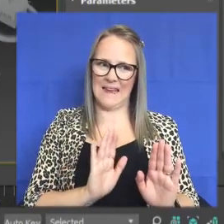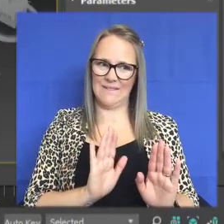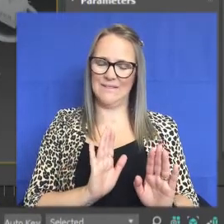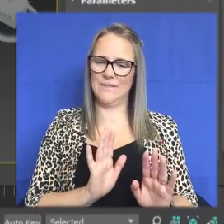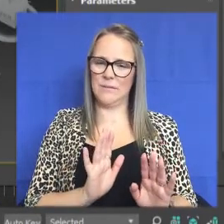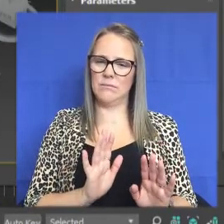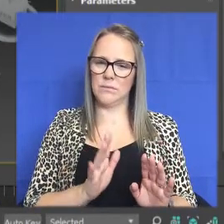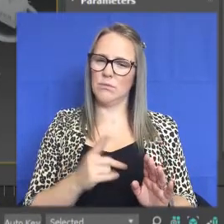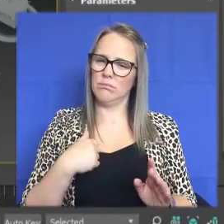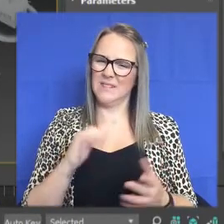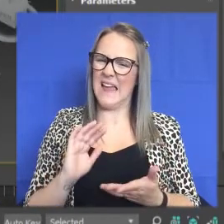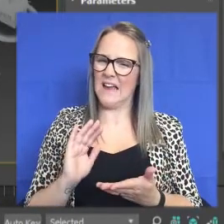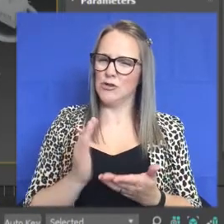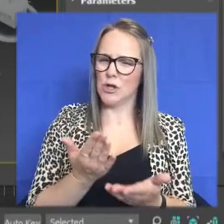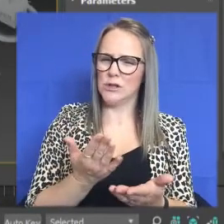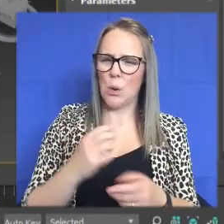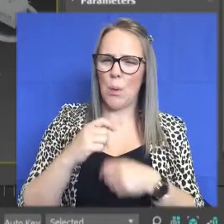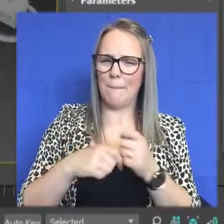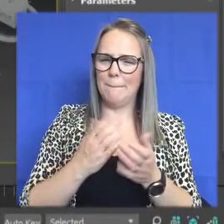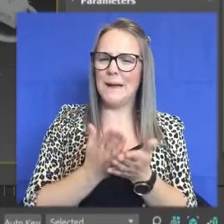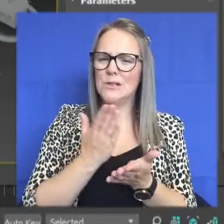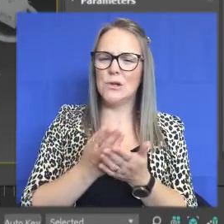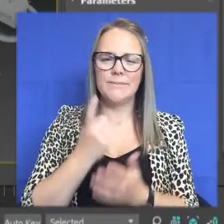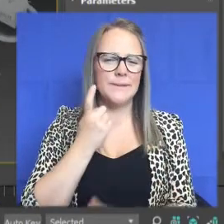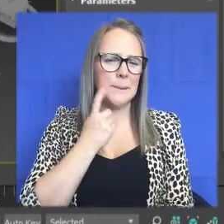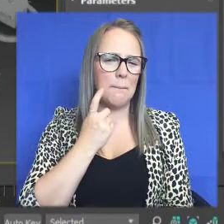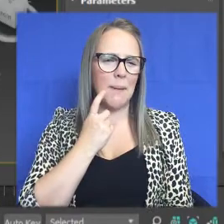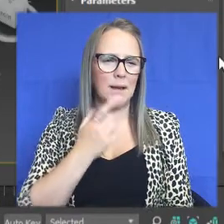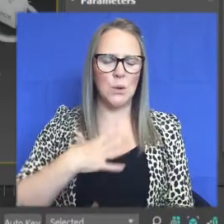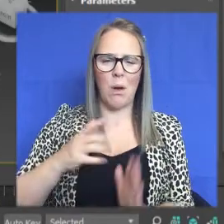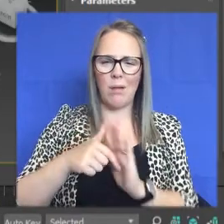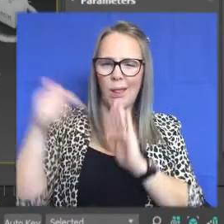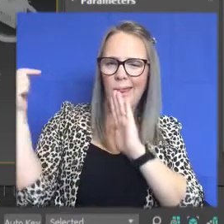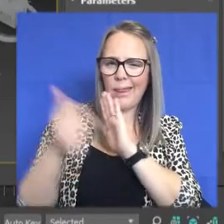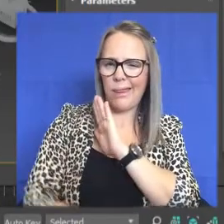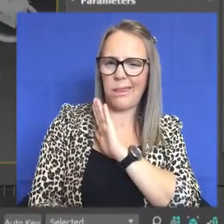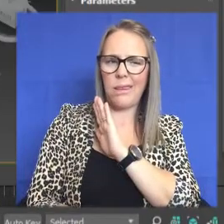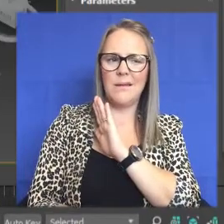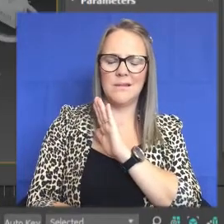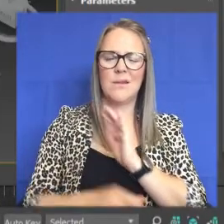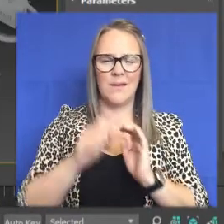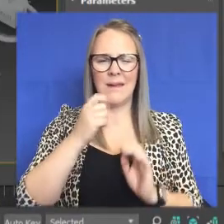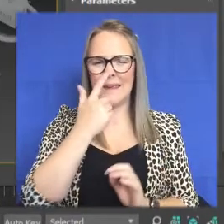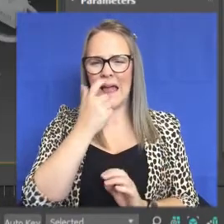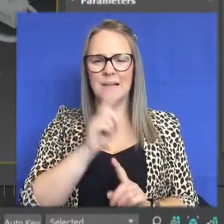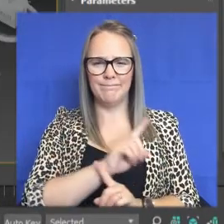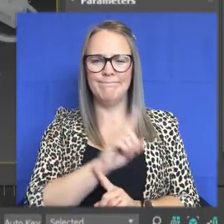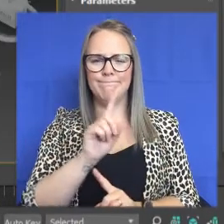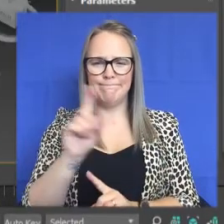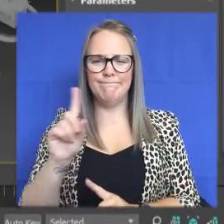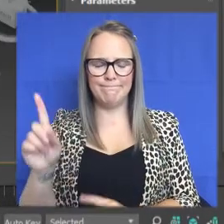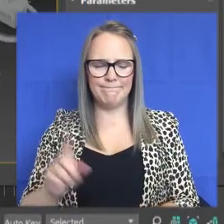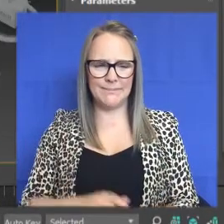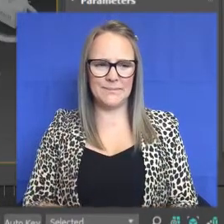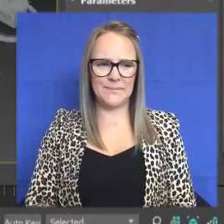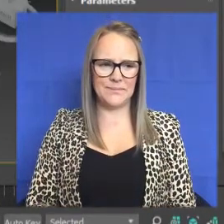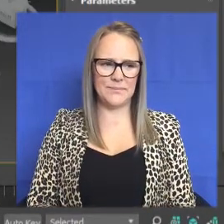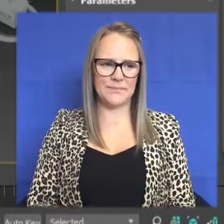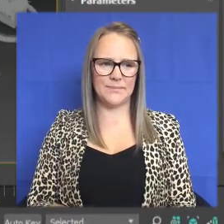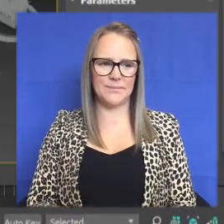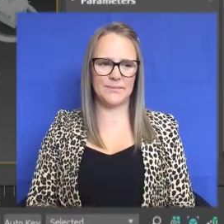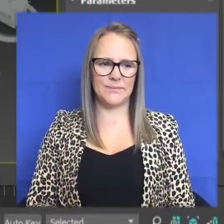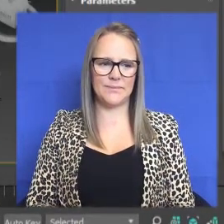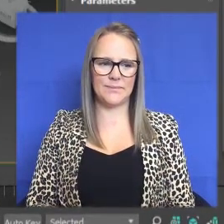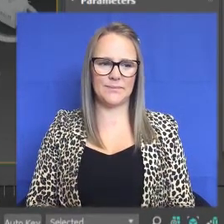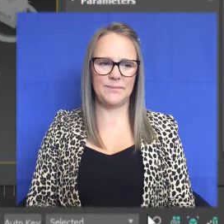for the introduction I just want to keep it nice and simple. We could go into segments and pivot points and so forth, but we'll leave that